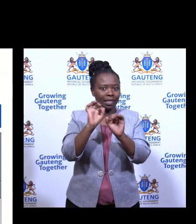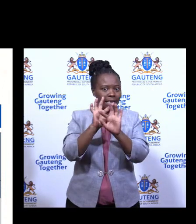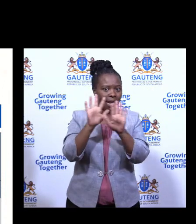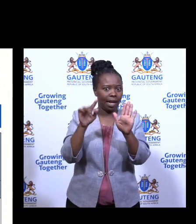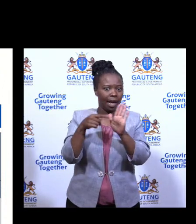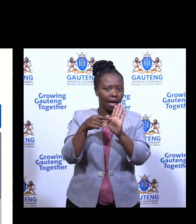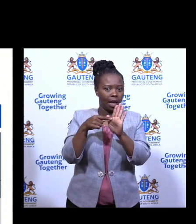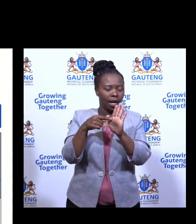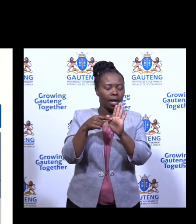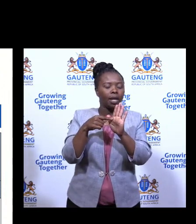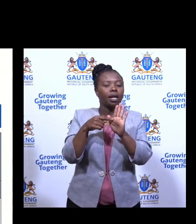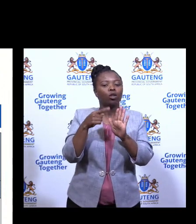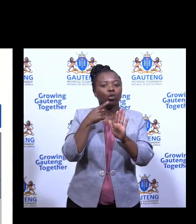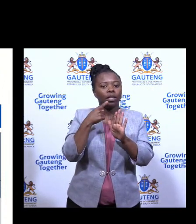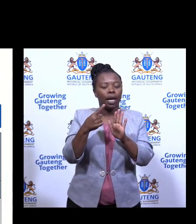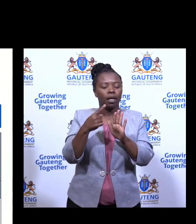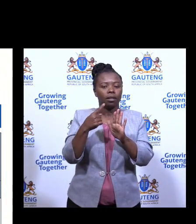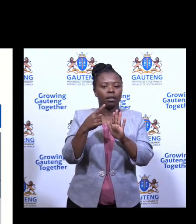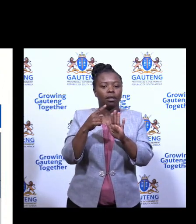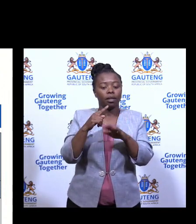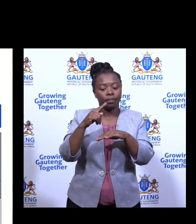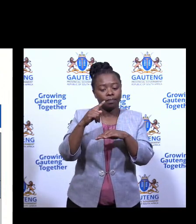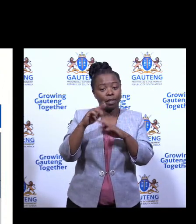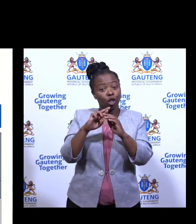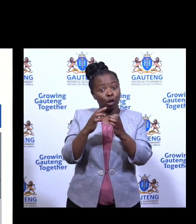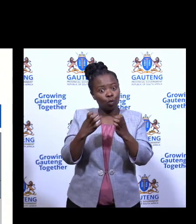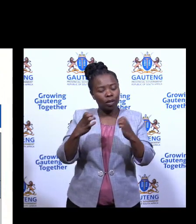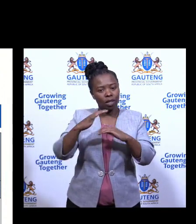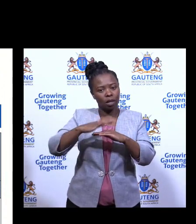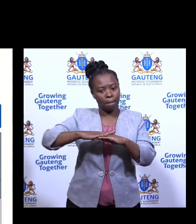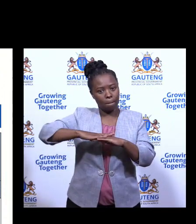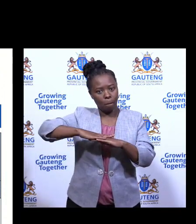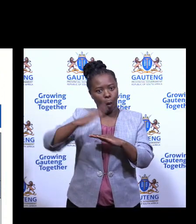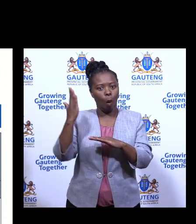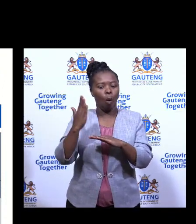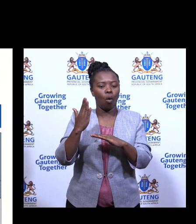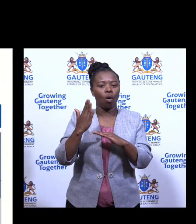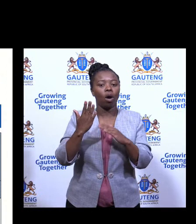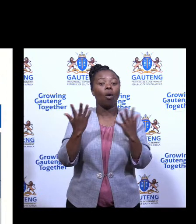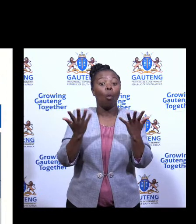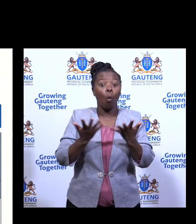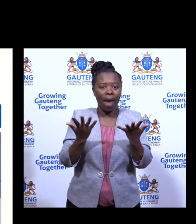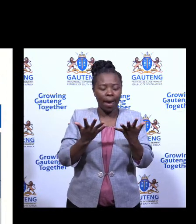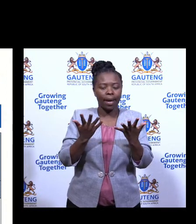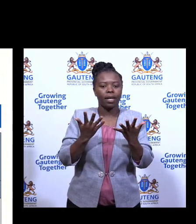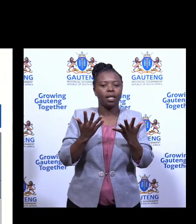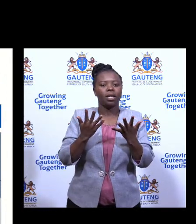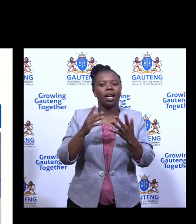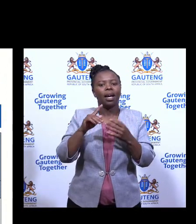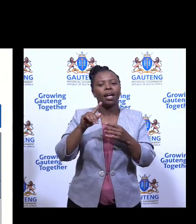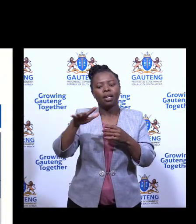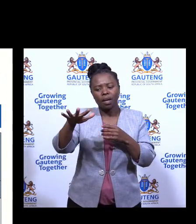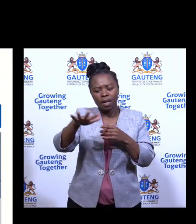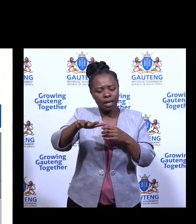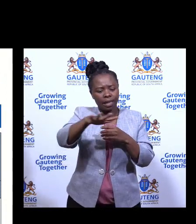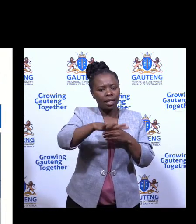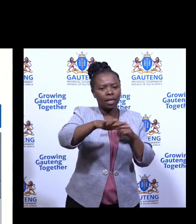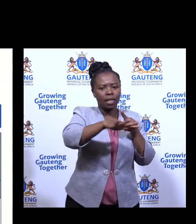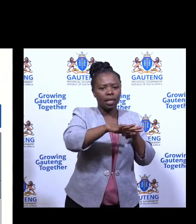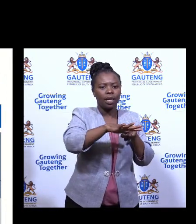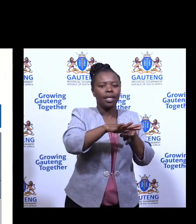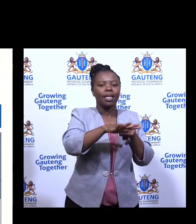that more resources is directed into repurposing the various areas of our